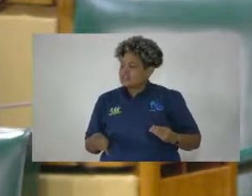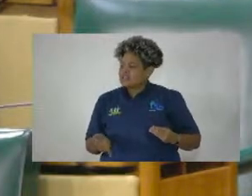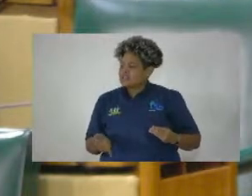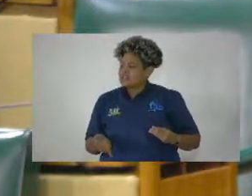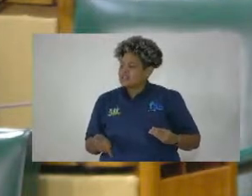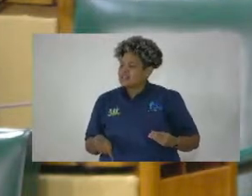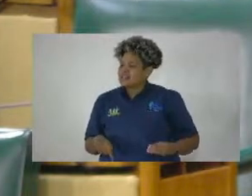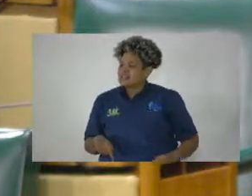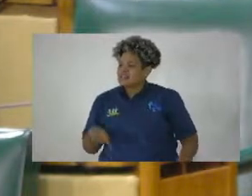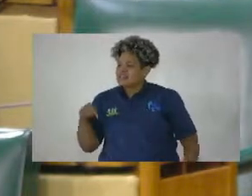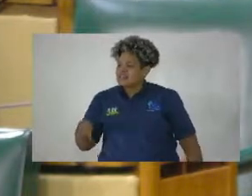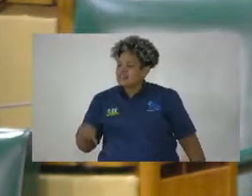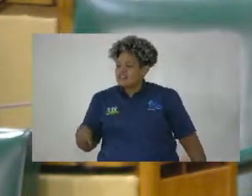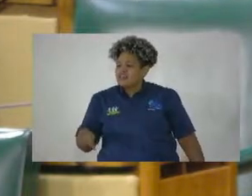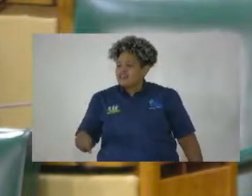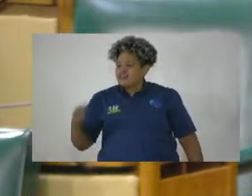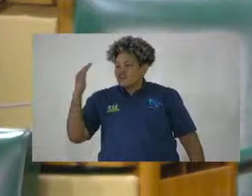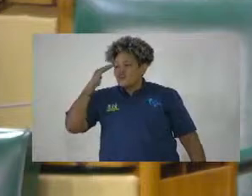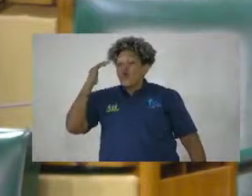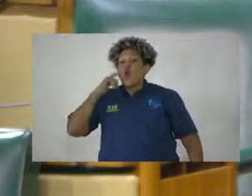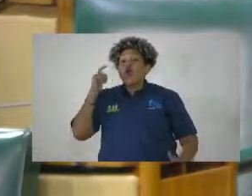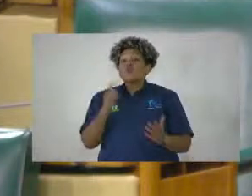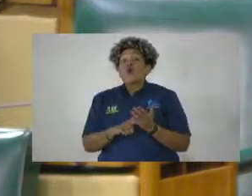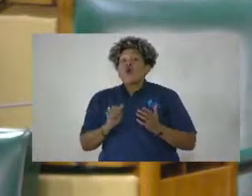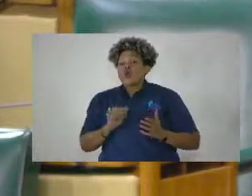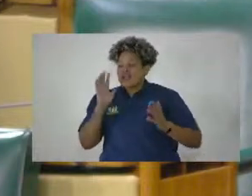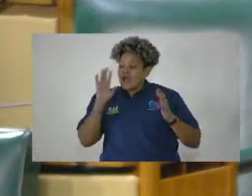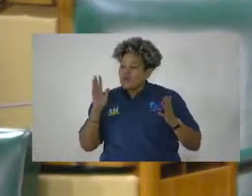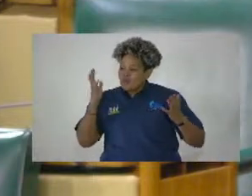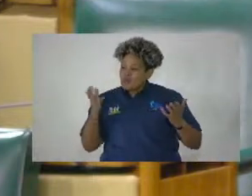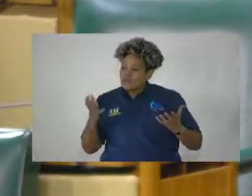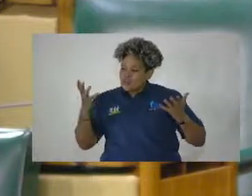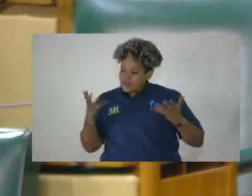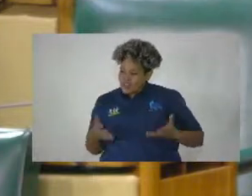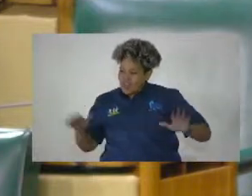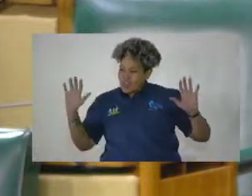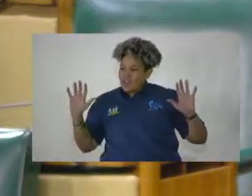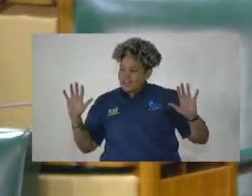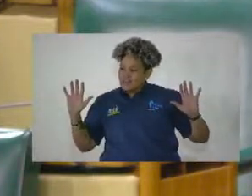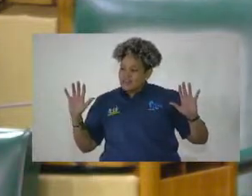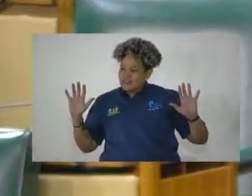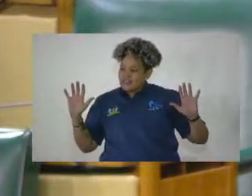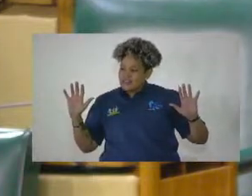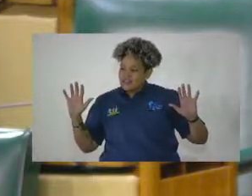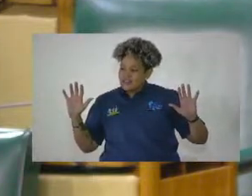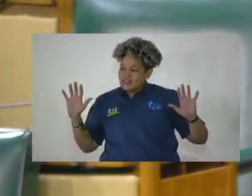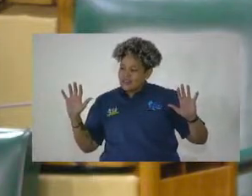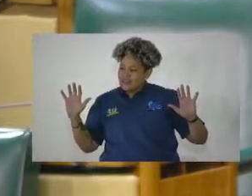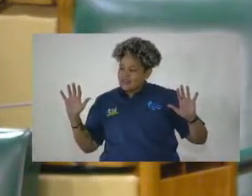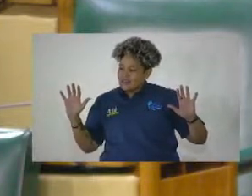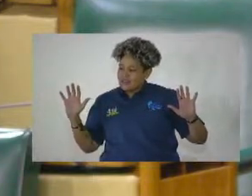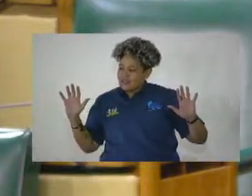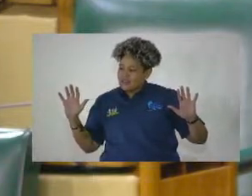Mr. Speaker, on which I would like to end. A record of performance.